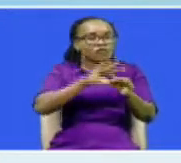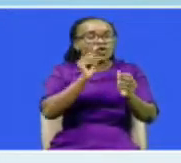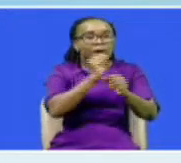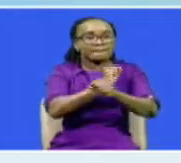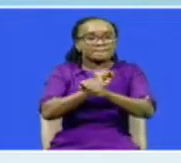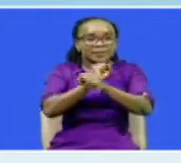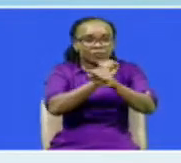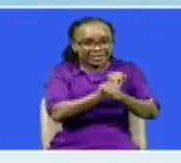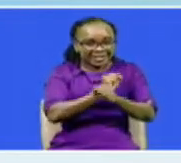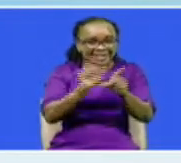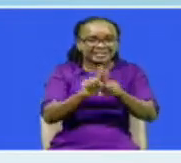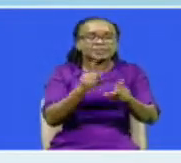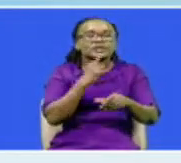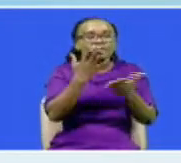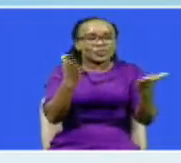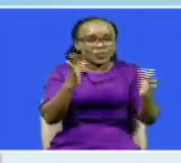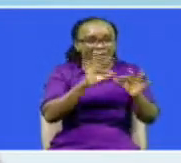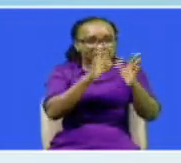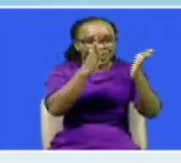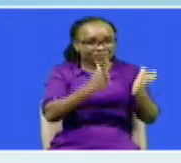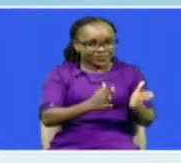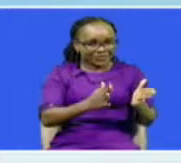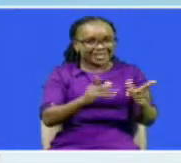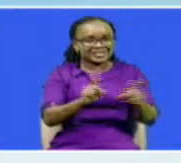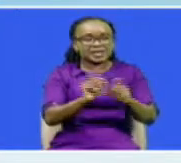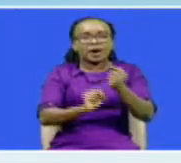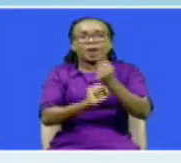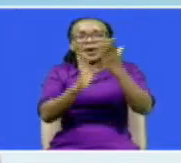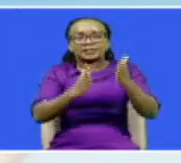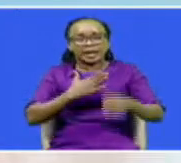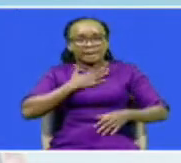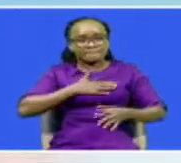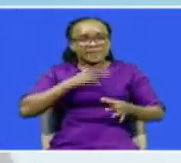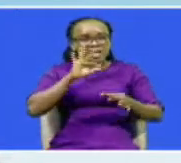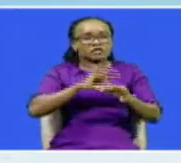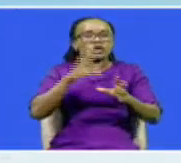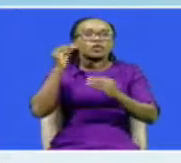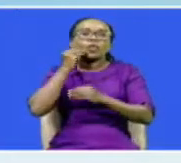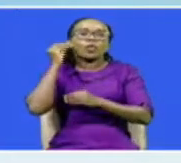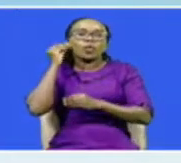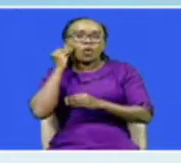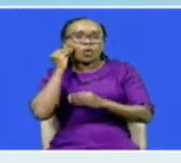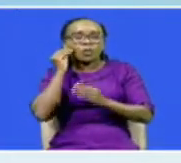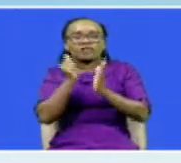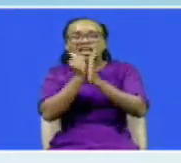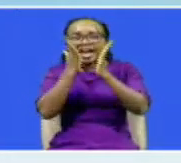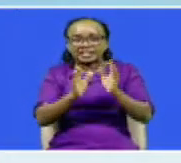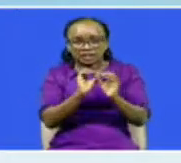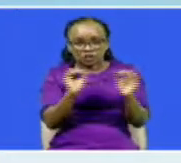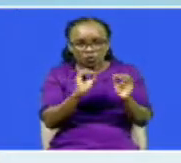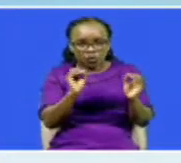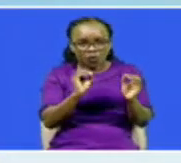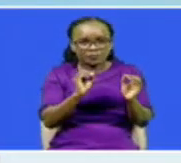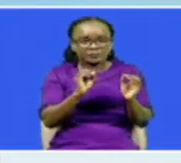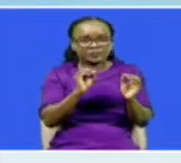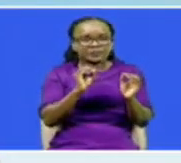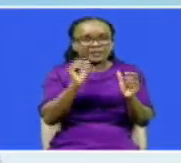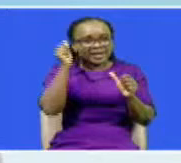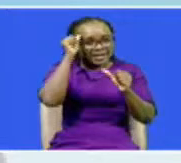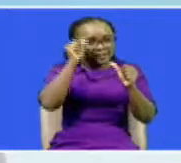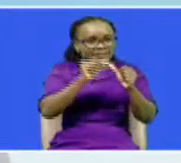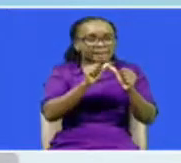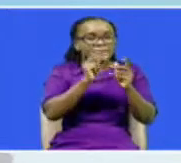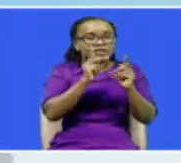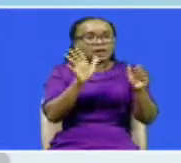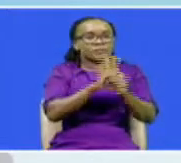But one thing we are telling you, our voters and our supporters, please vote and go home if you're not an agent. Remember, they say Rasta men are not